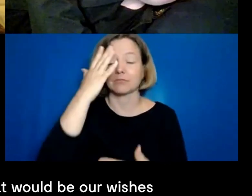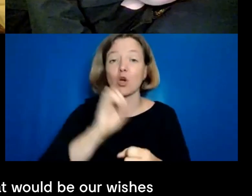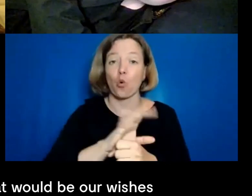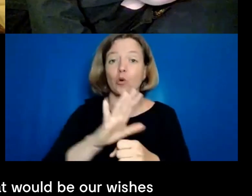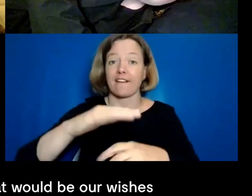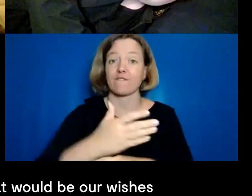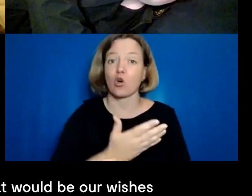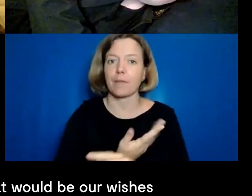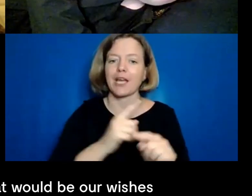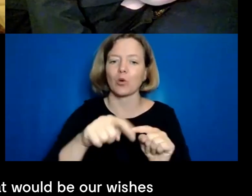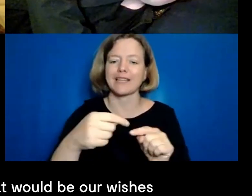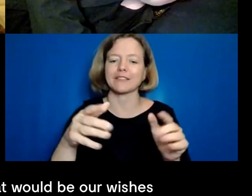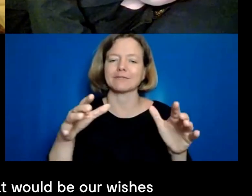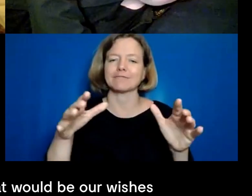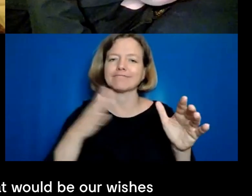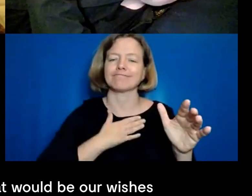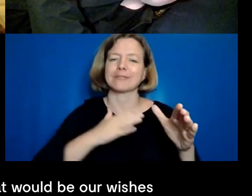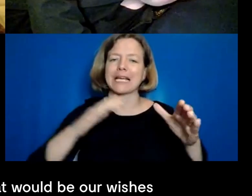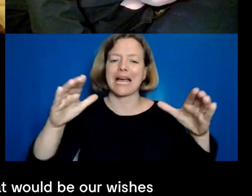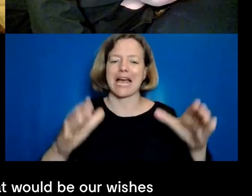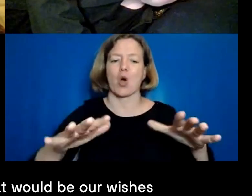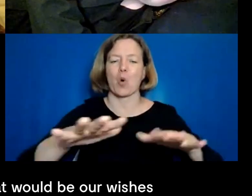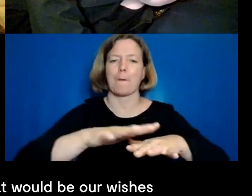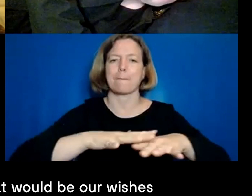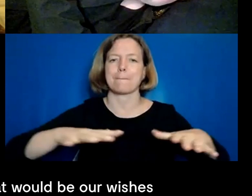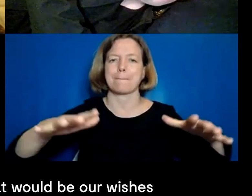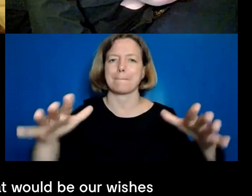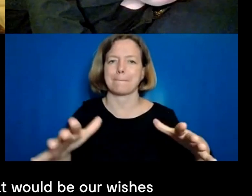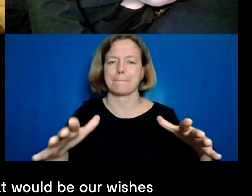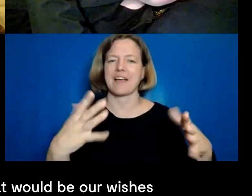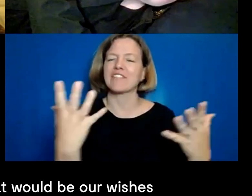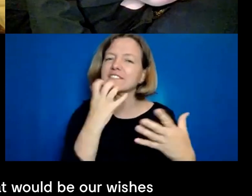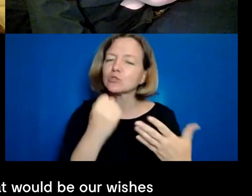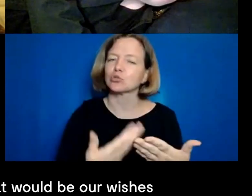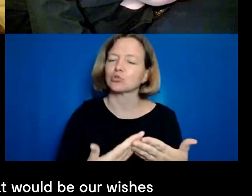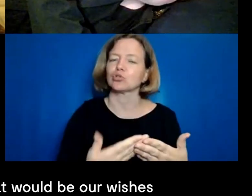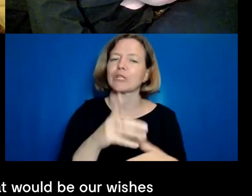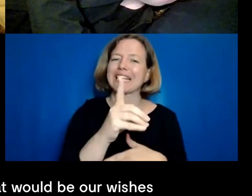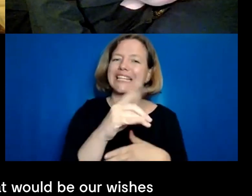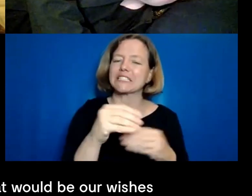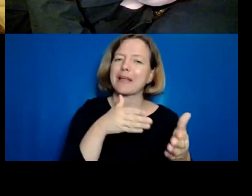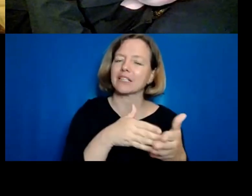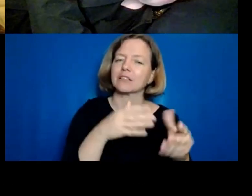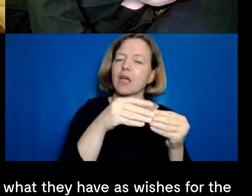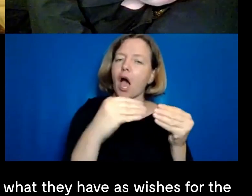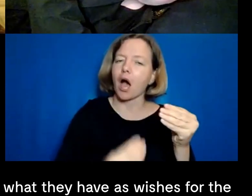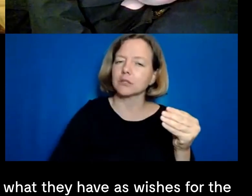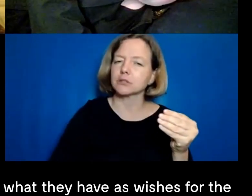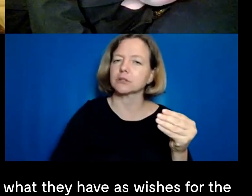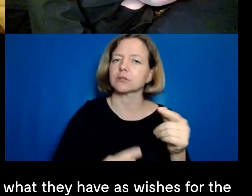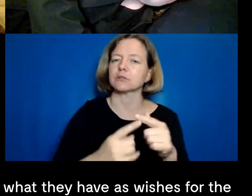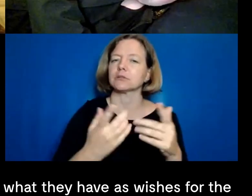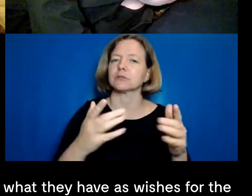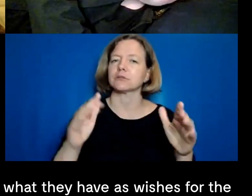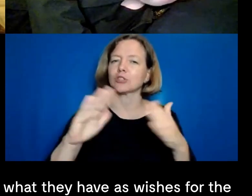what would be our wishes for disability arts communities in the future?